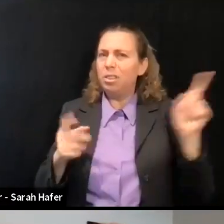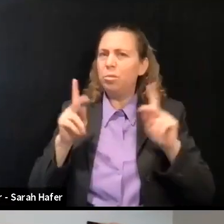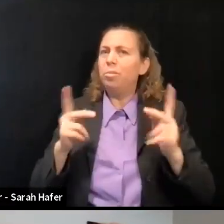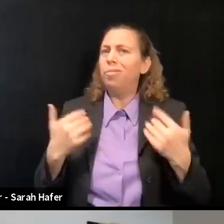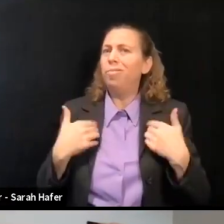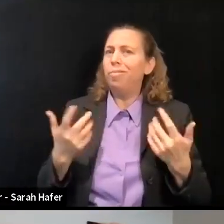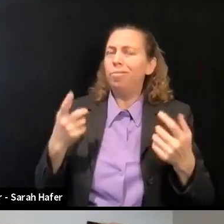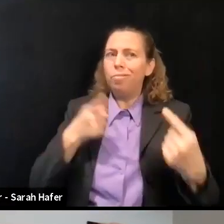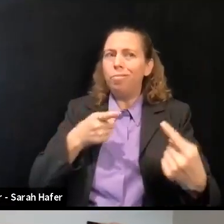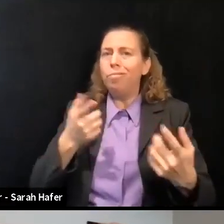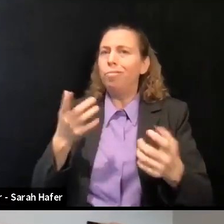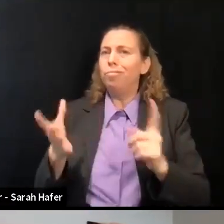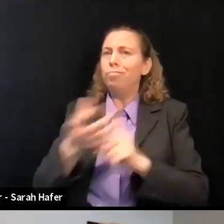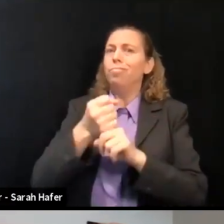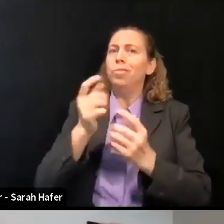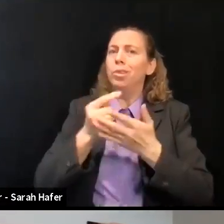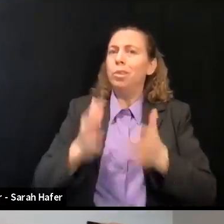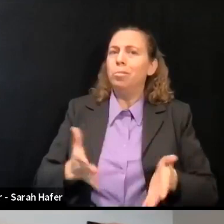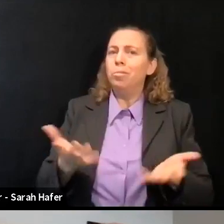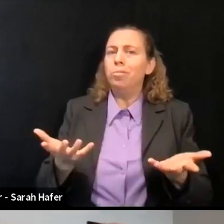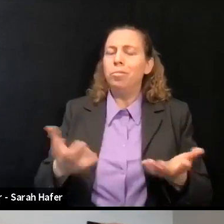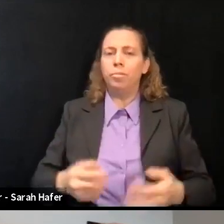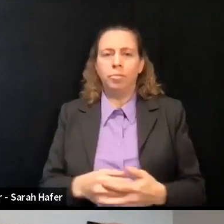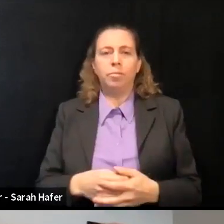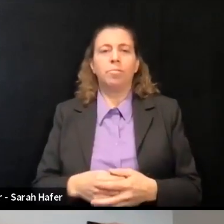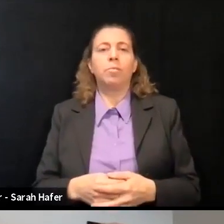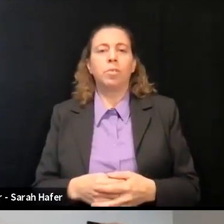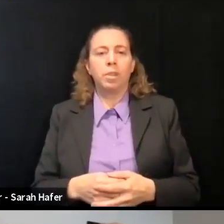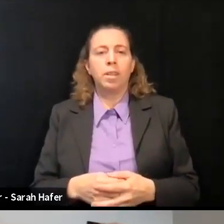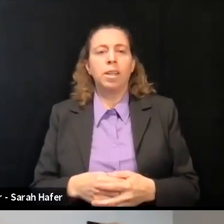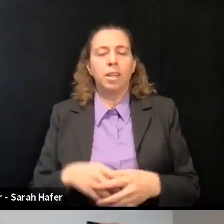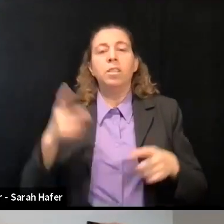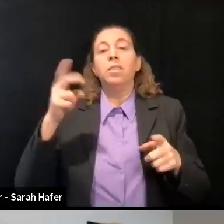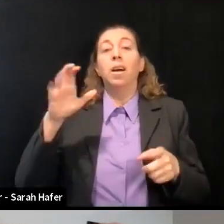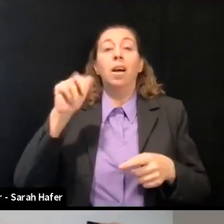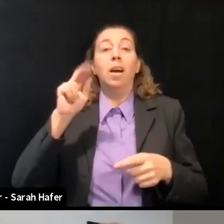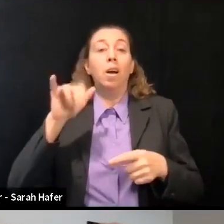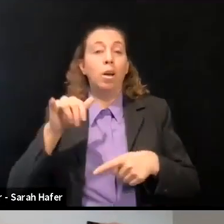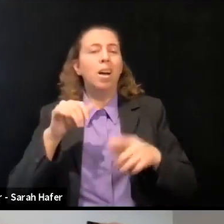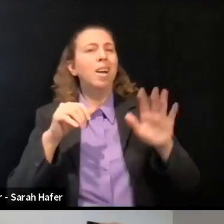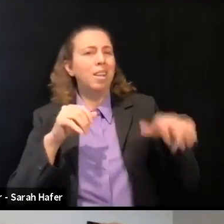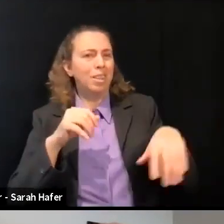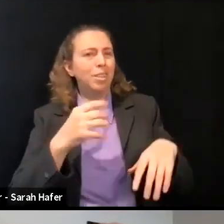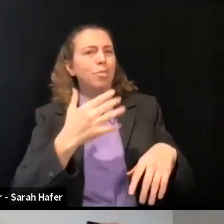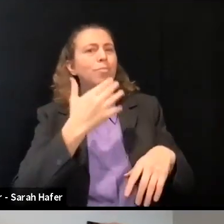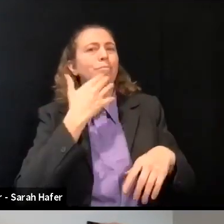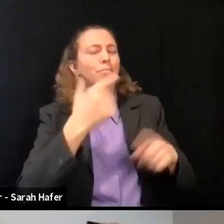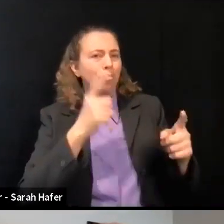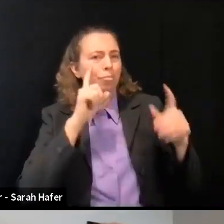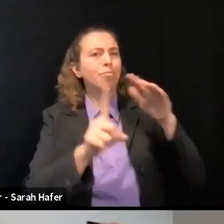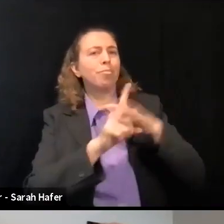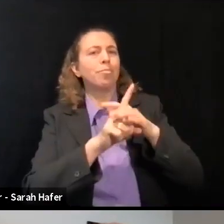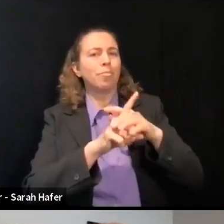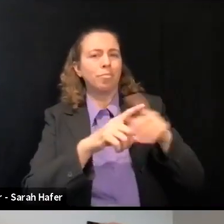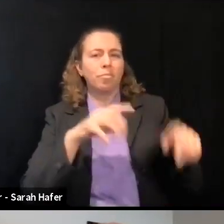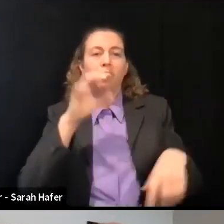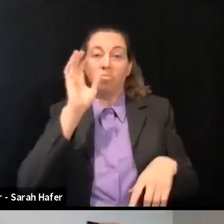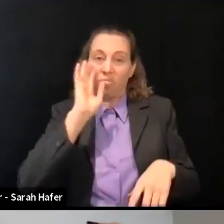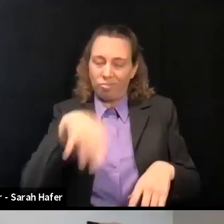that we know exists. And the demand for